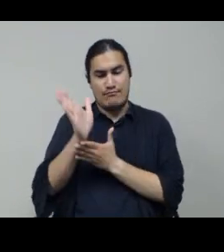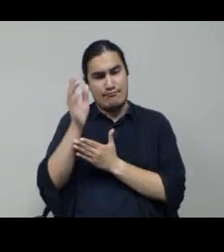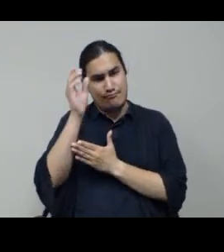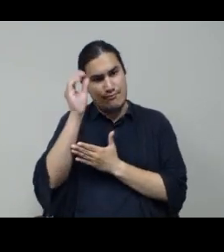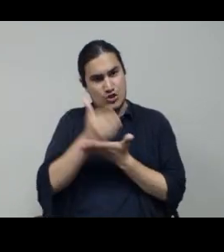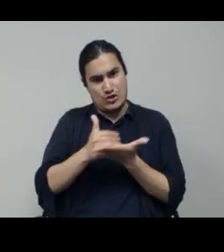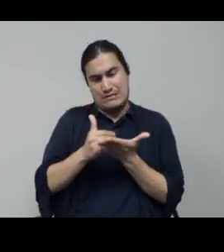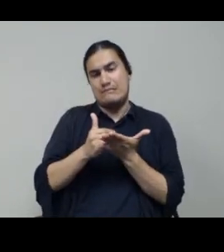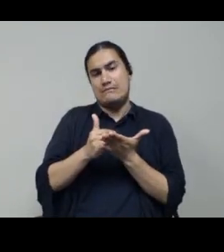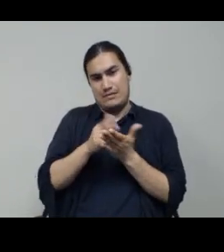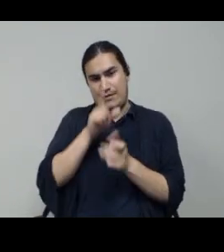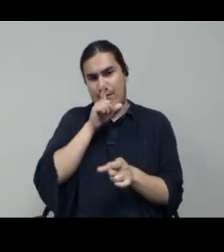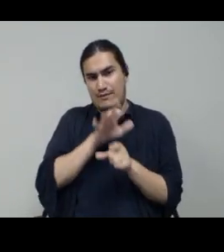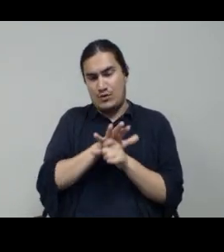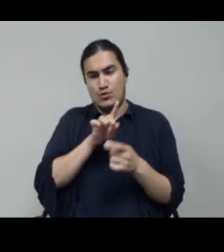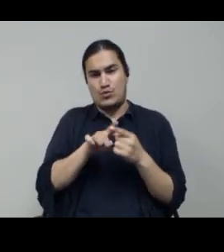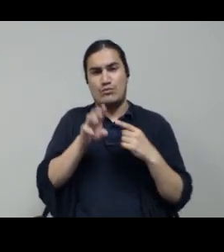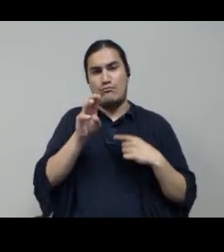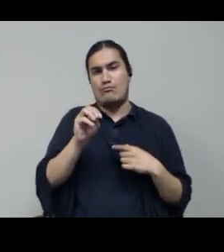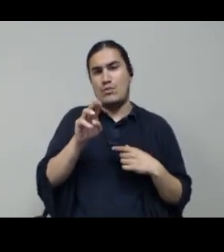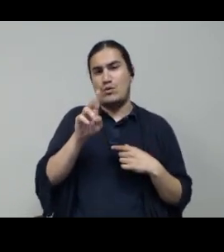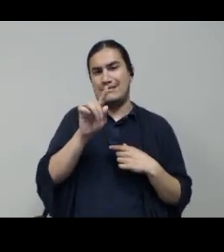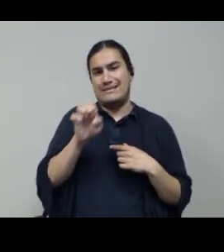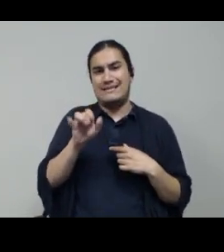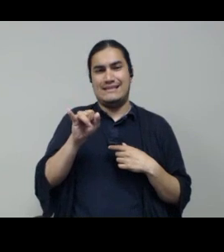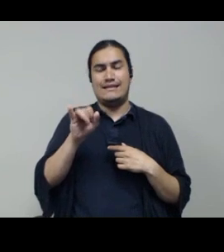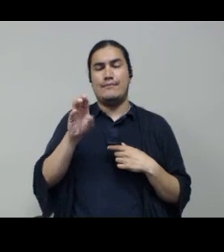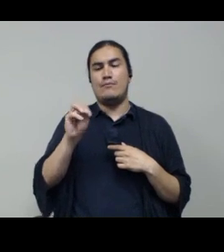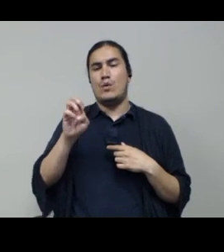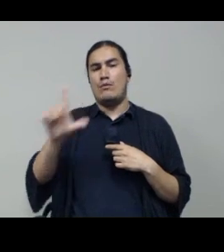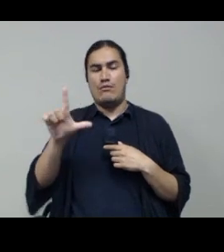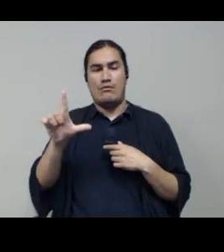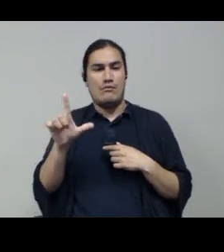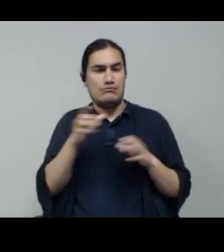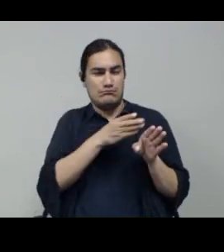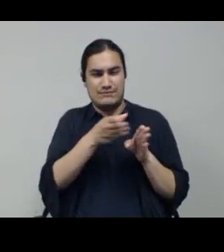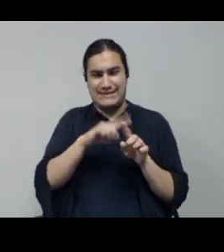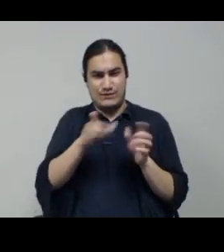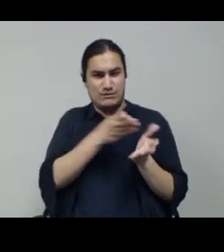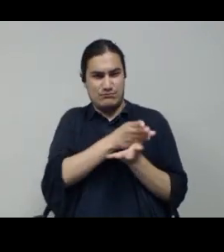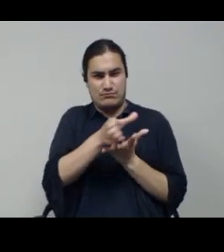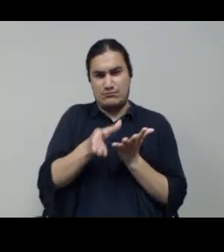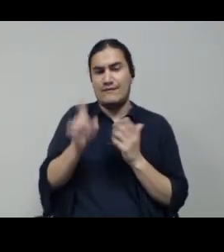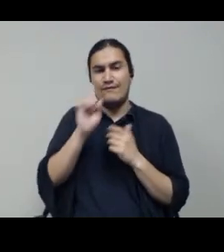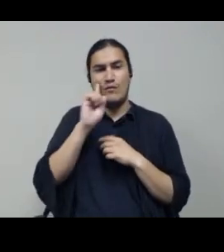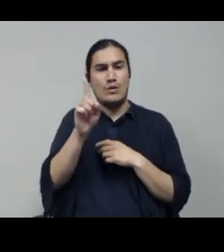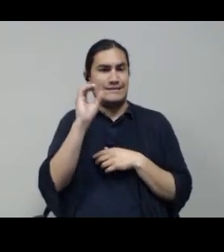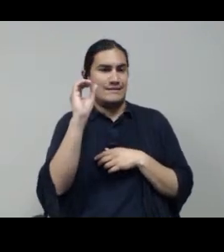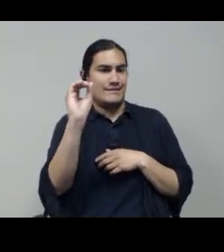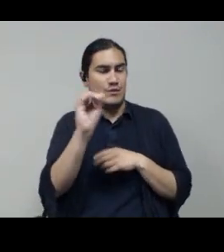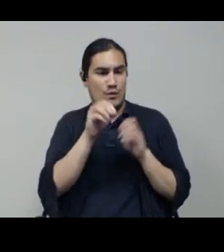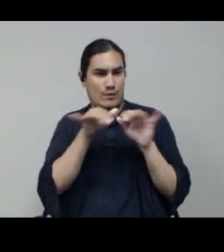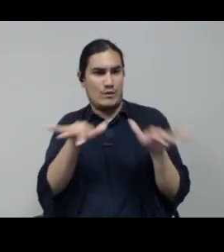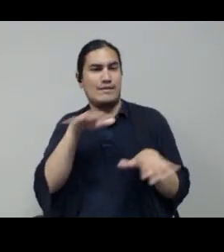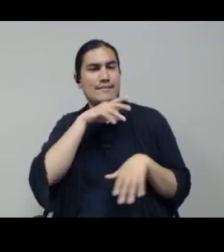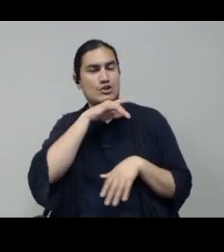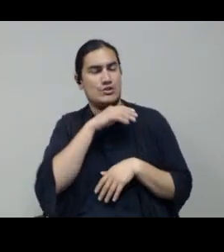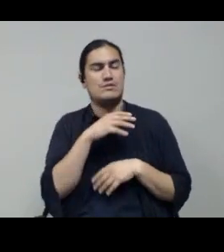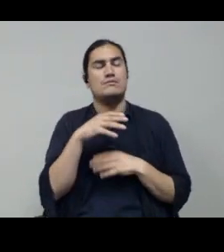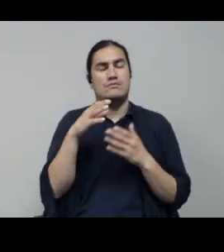move to a multimodal, zero-emission transportation future that delivers climate and health benefits and creates a foundation